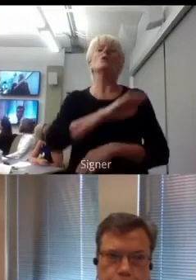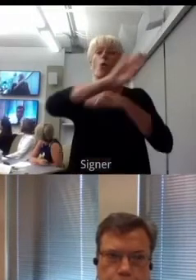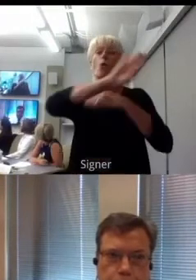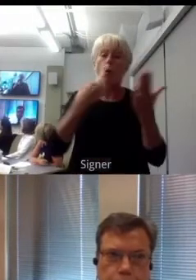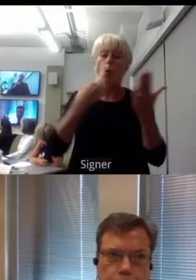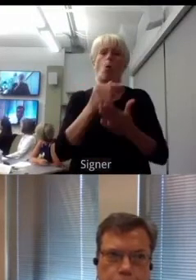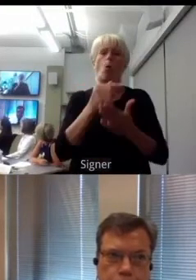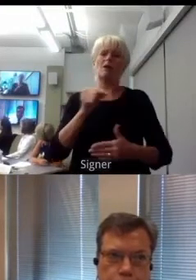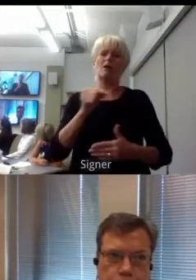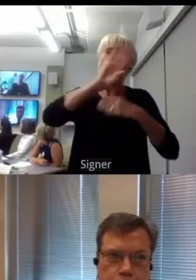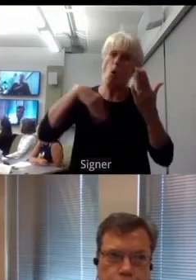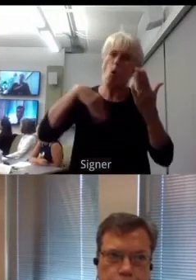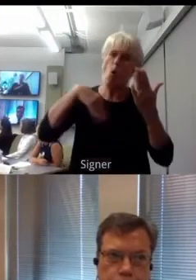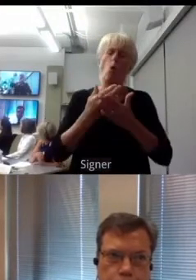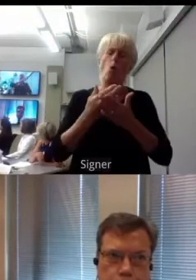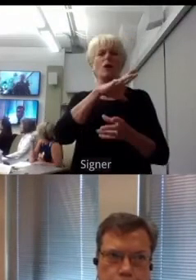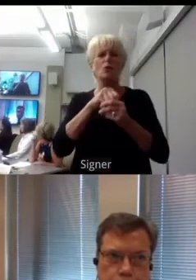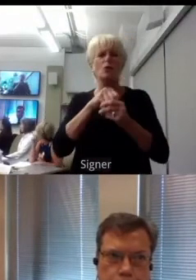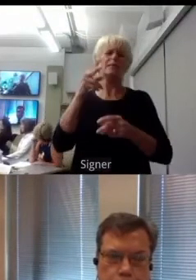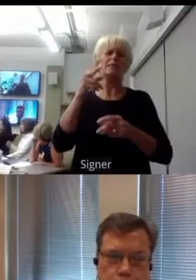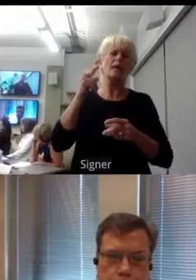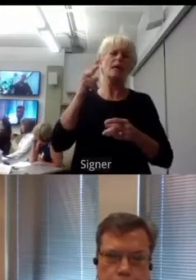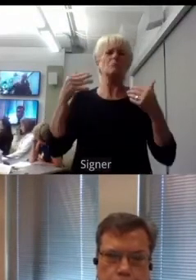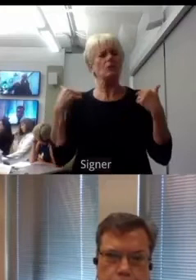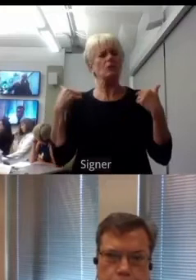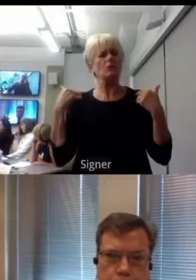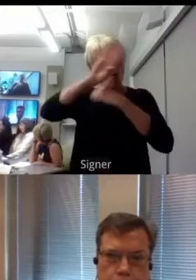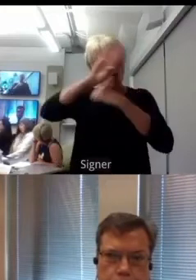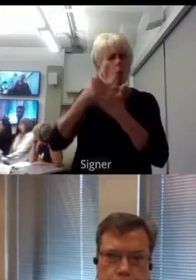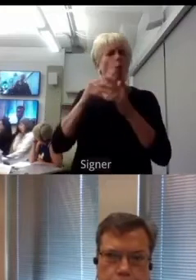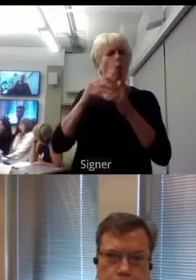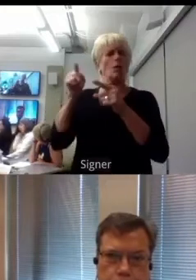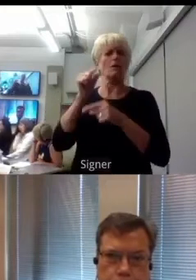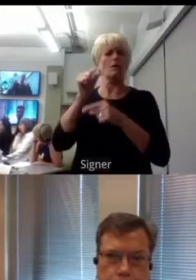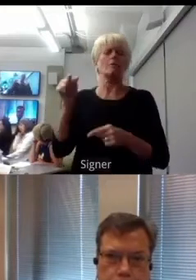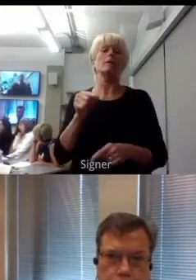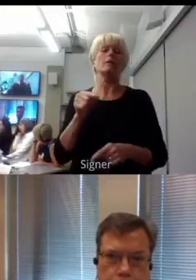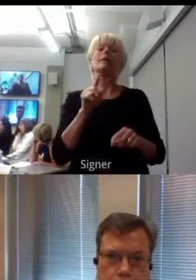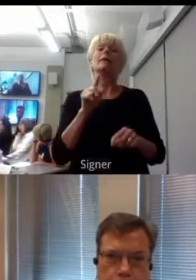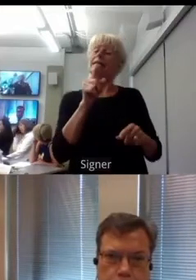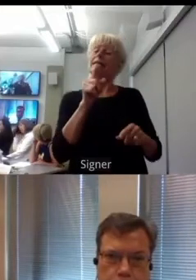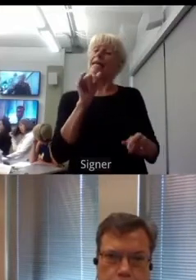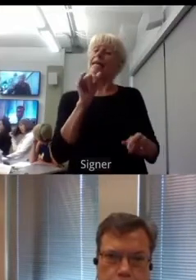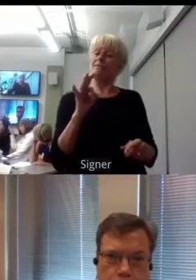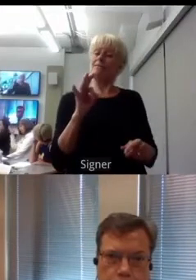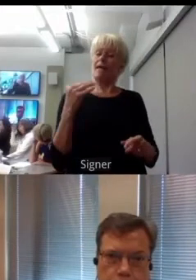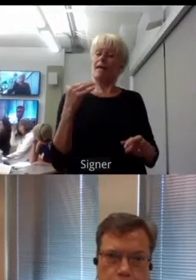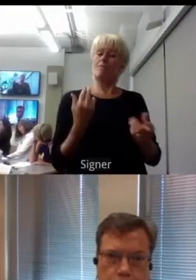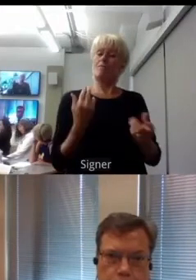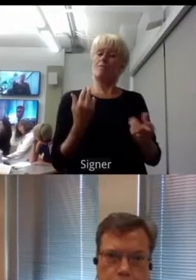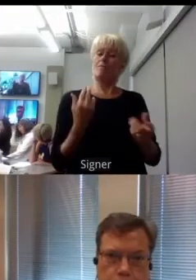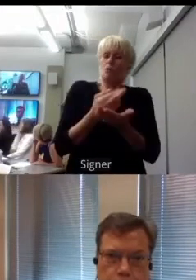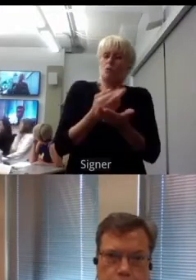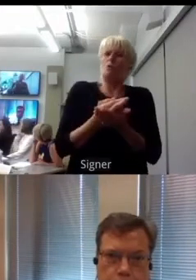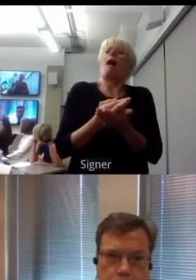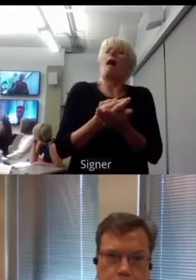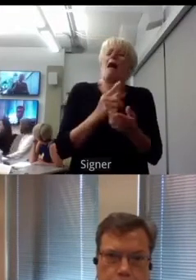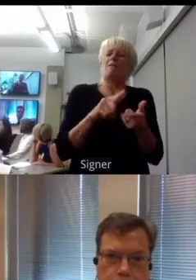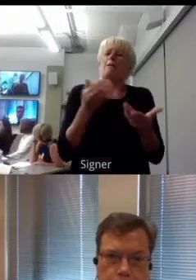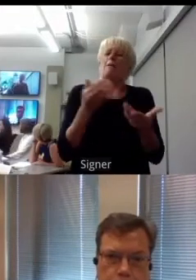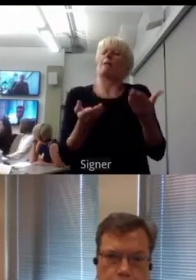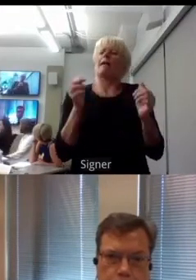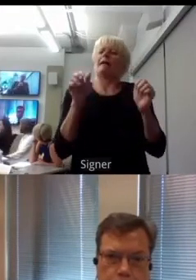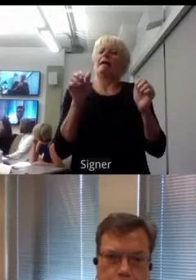think with some more resources, we probably would have been able to do more of that work within the government and within the